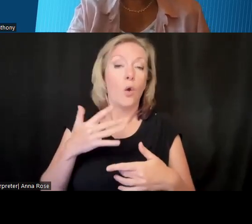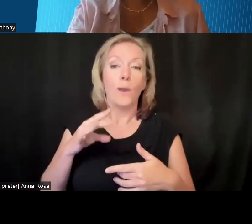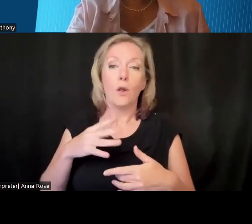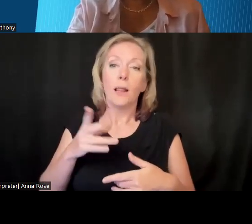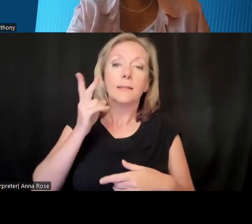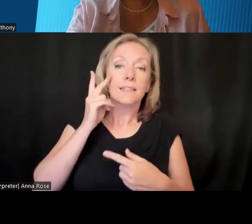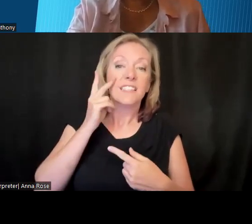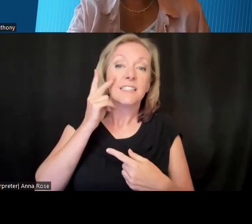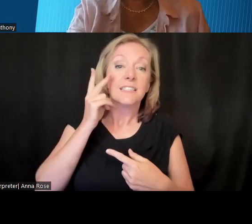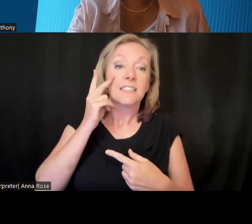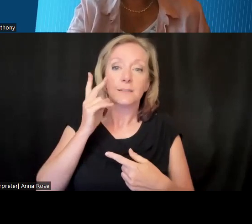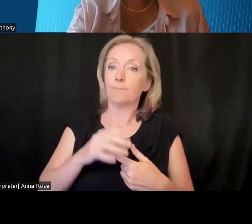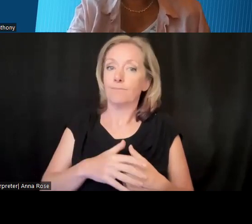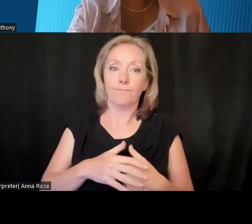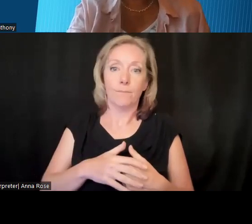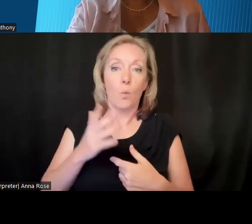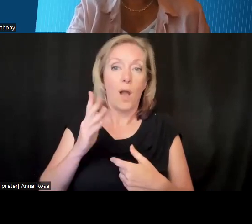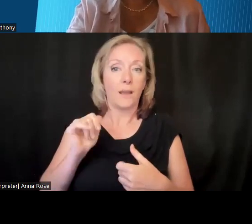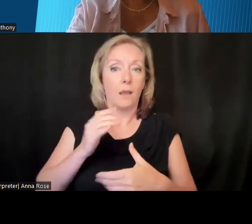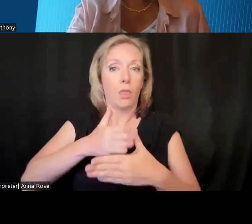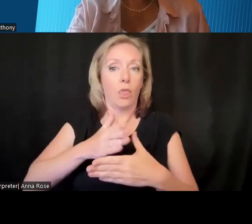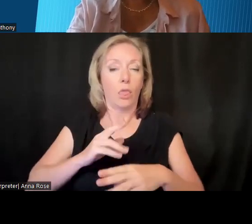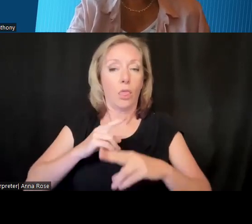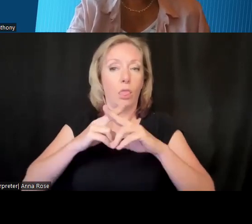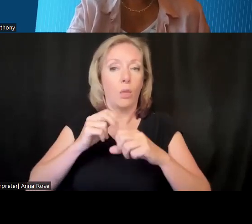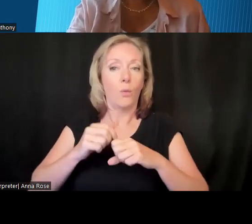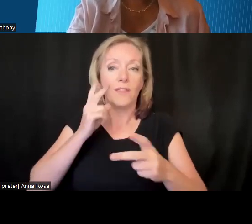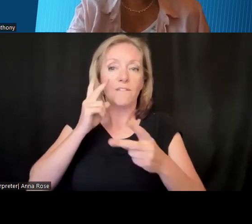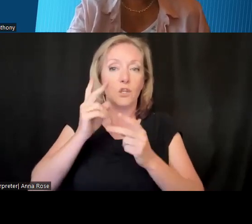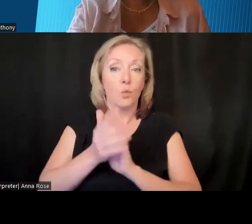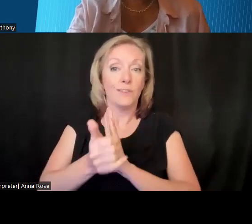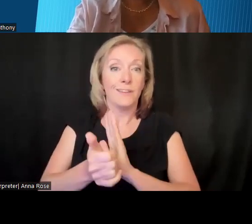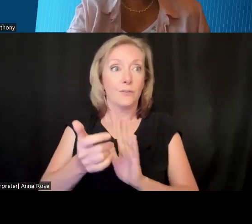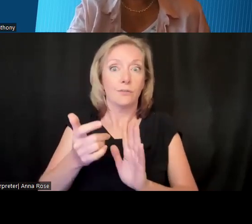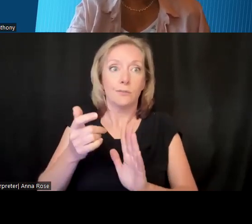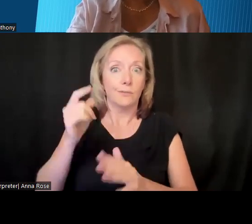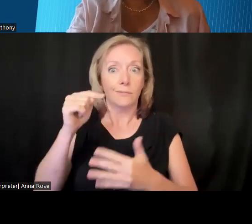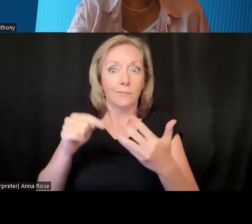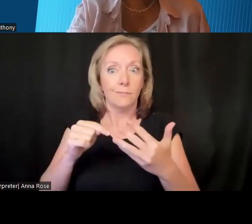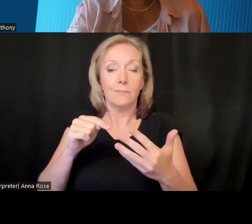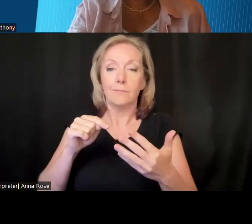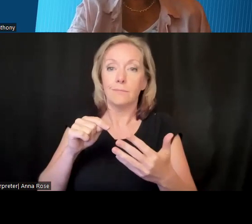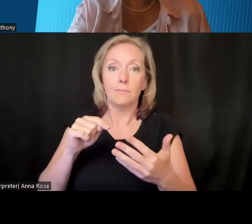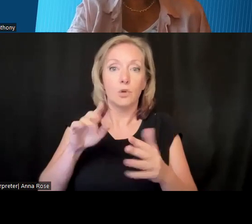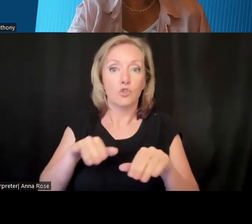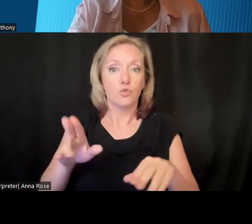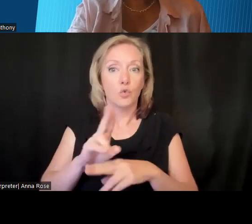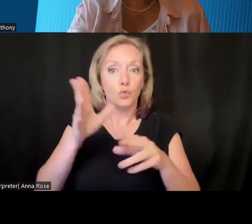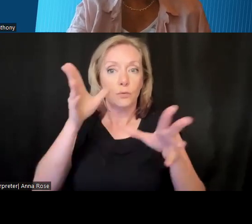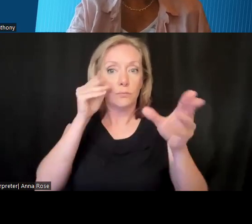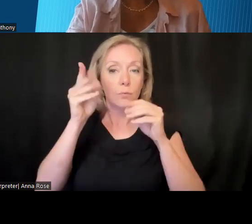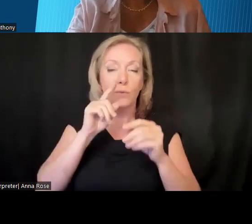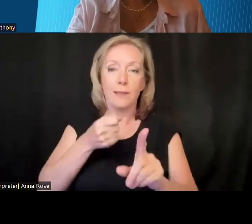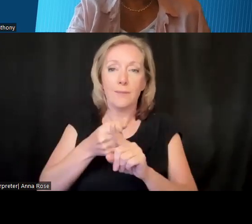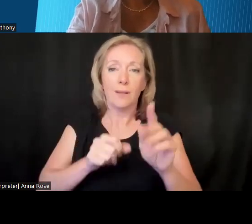watch things that can be interfering with all the visual skills that we talked about yesterday that could really interfere with